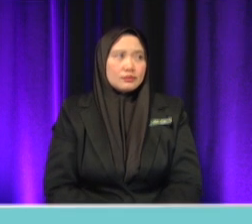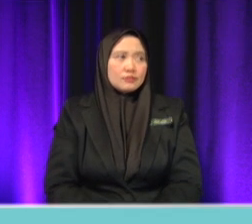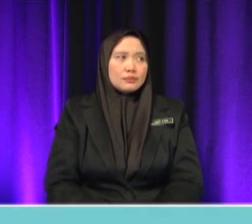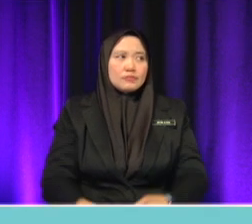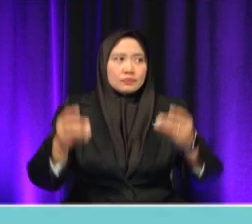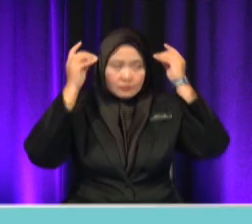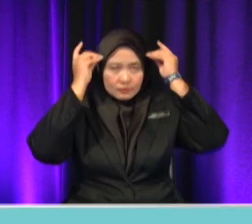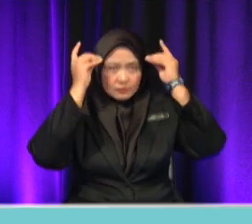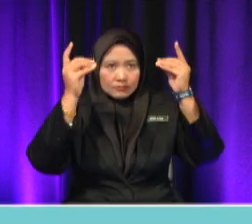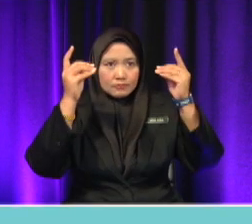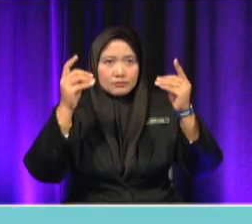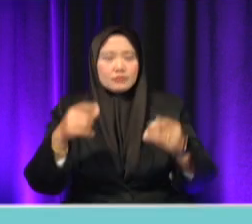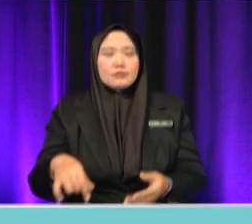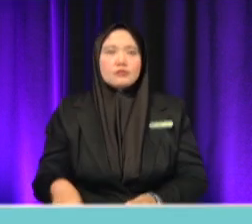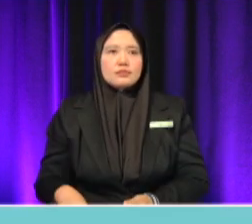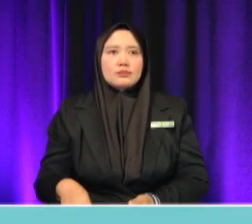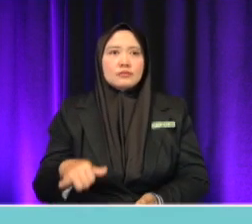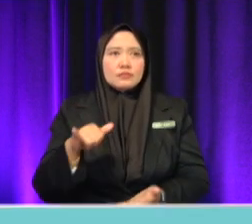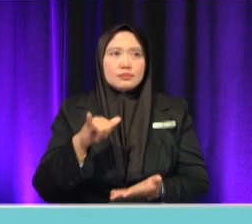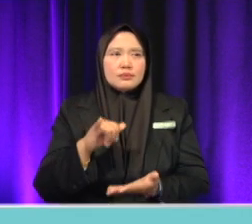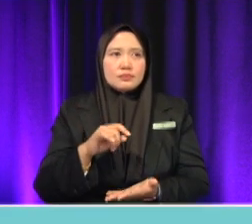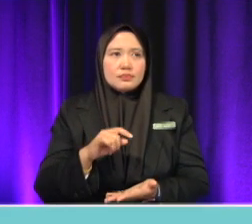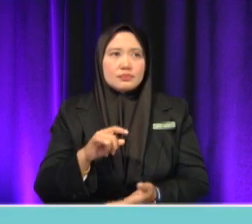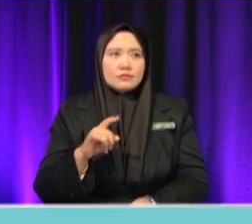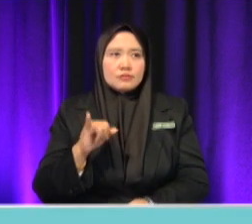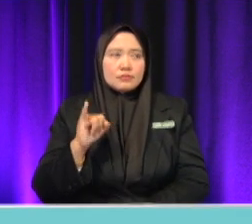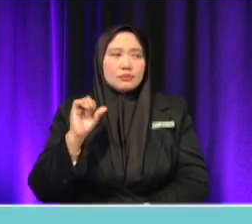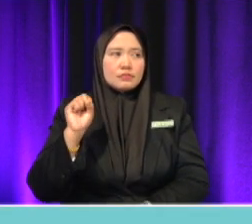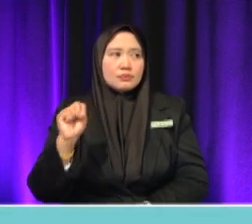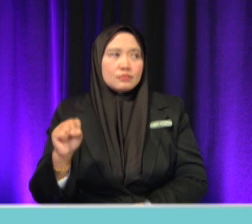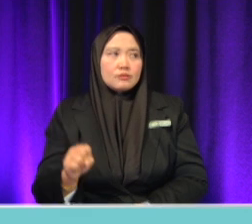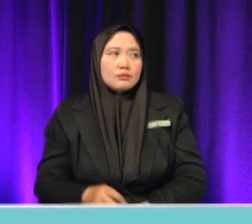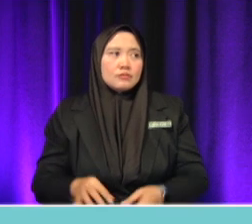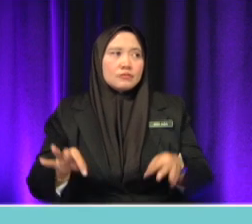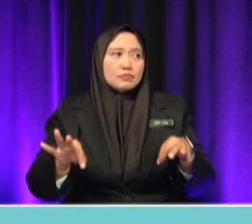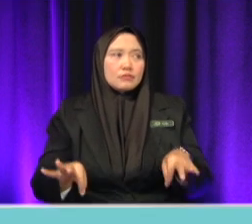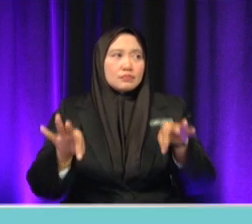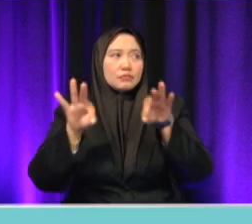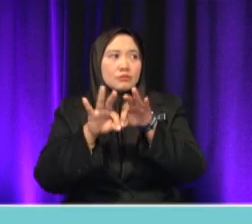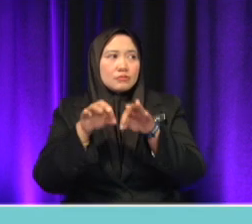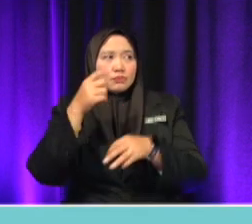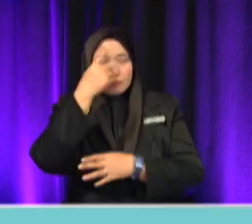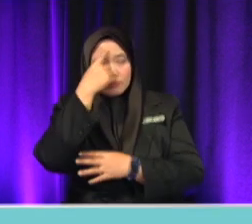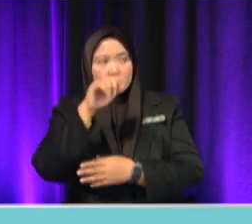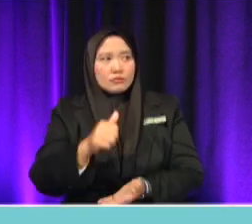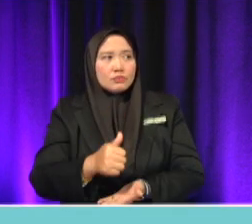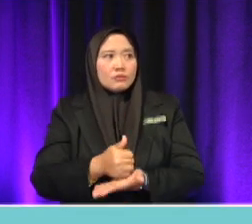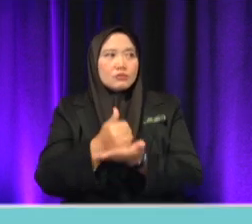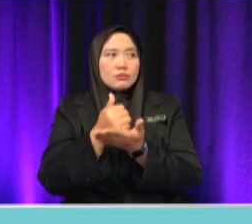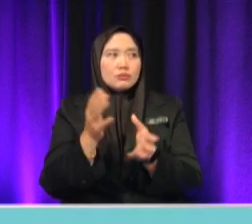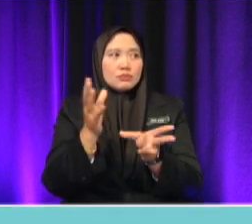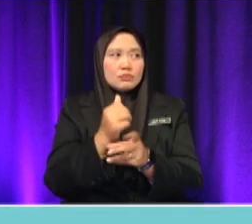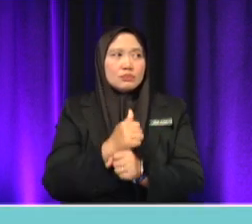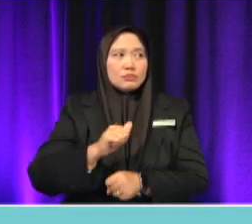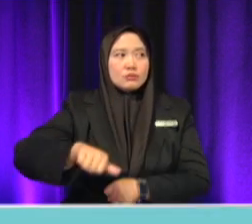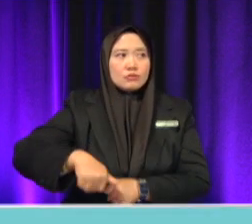Education is important because it can lift them out of poverty by helping them to get good jobs, which benefits the whole